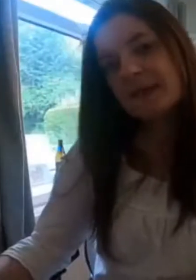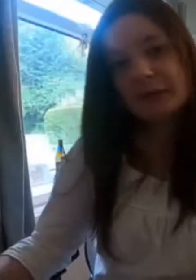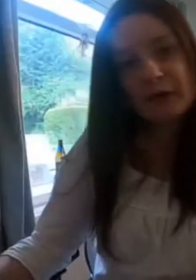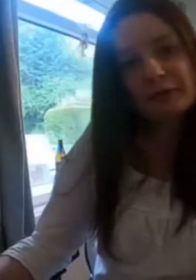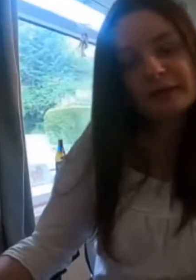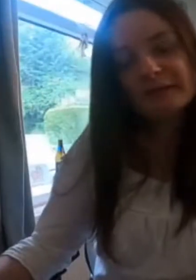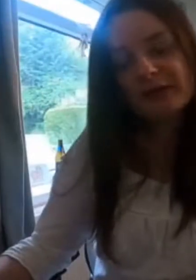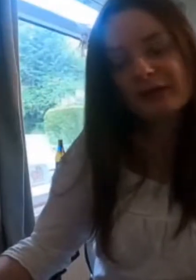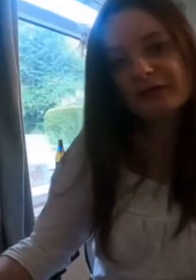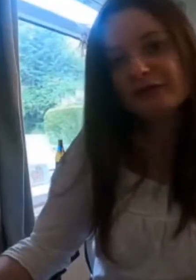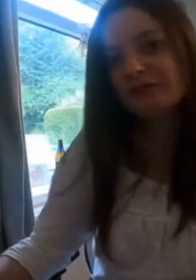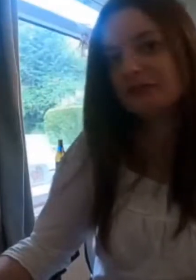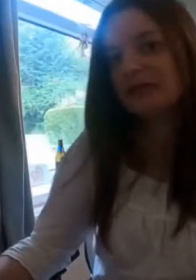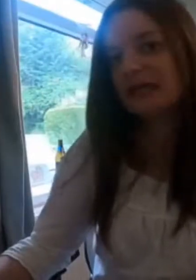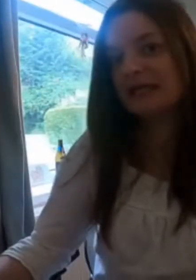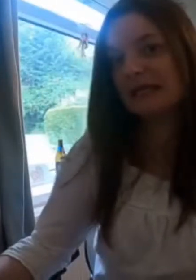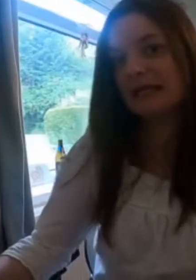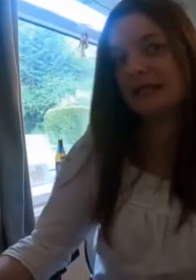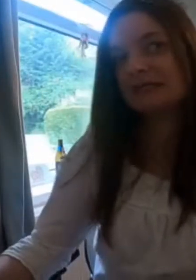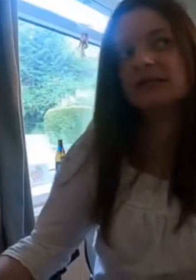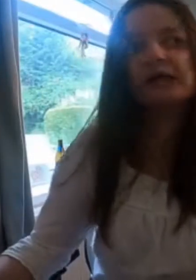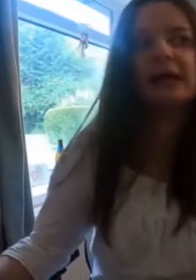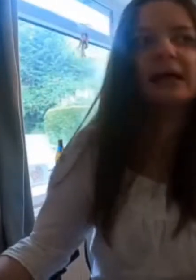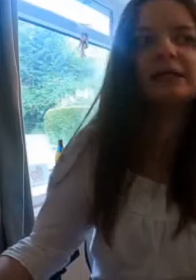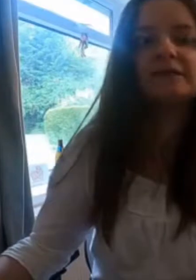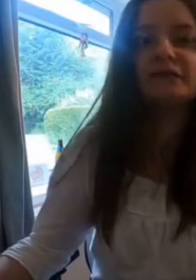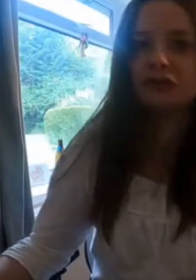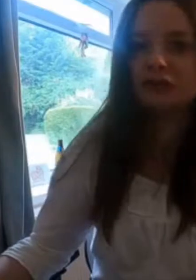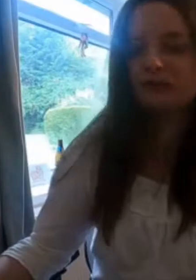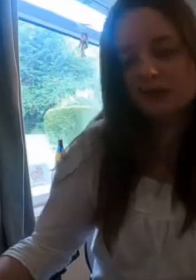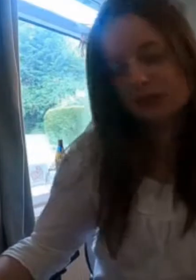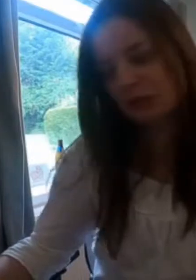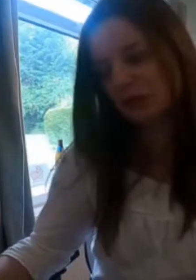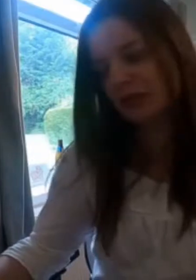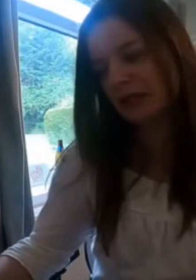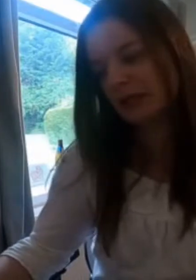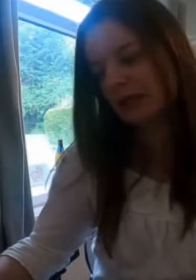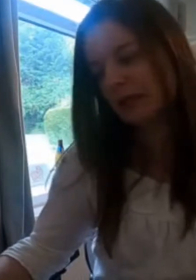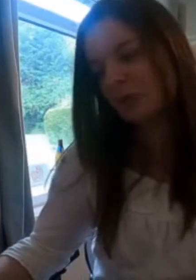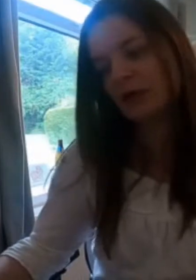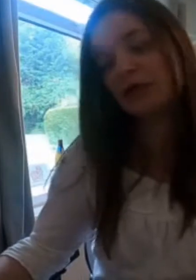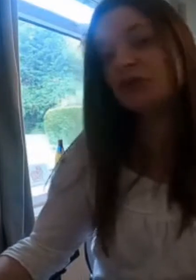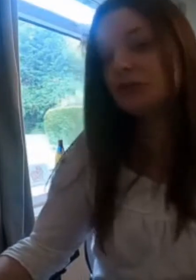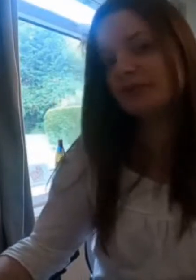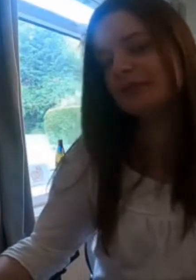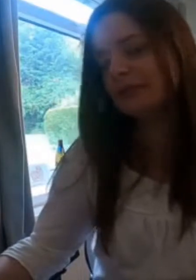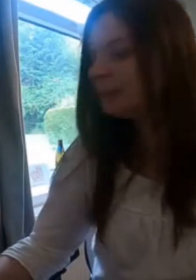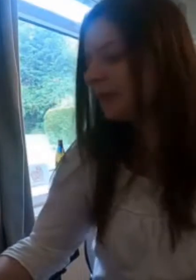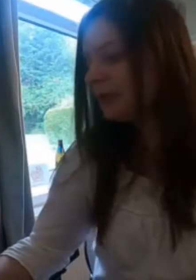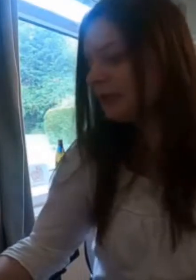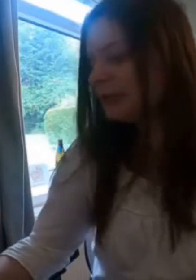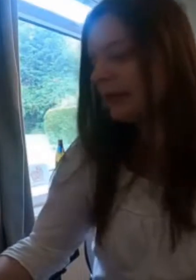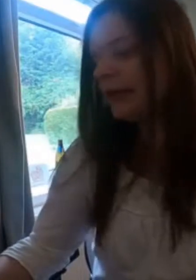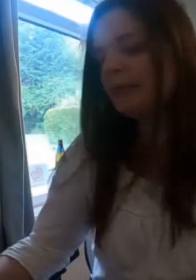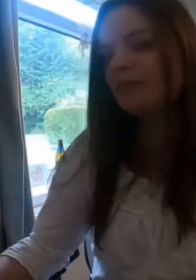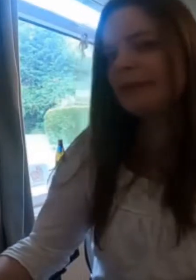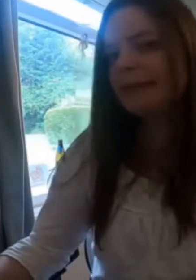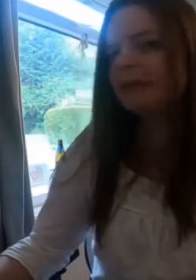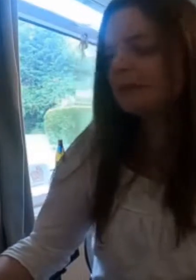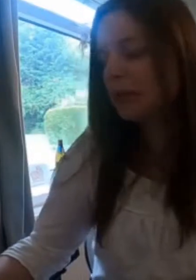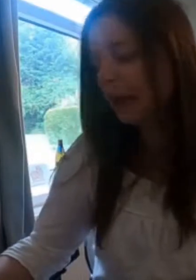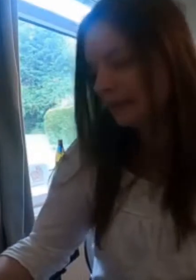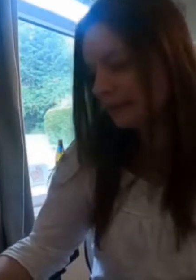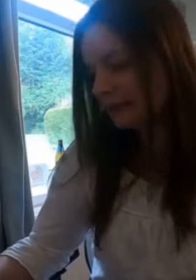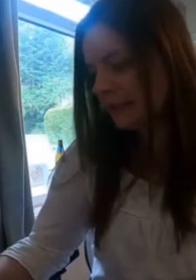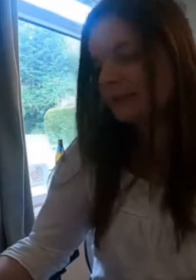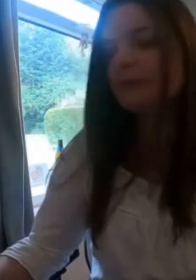So this is my poem that I threw together late last night and finished off this morning when I should have been sleeping. So I am feeling a